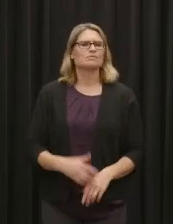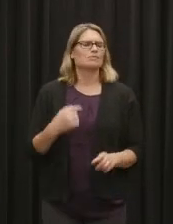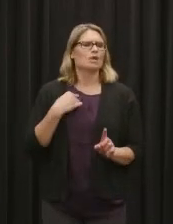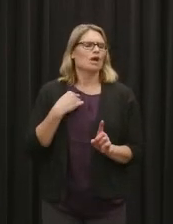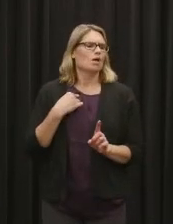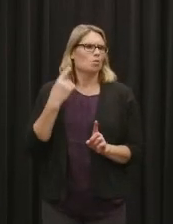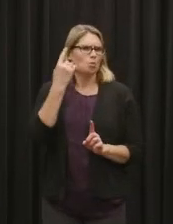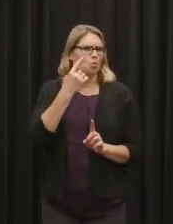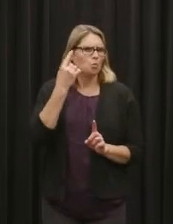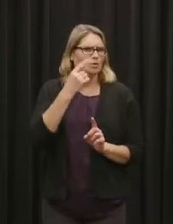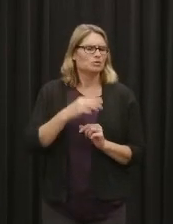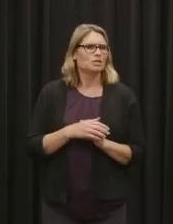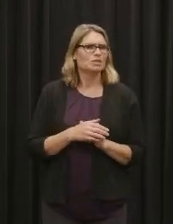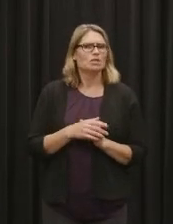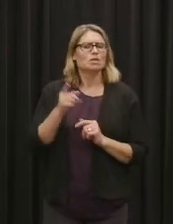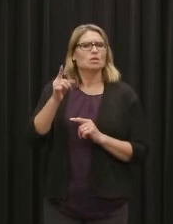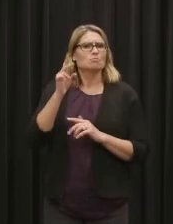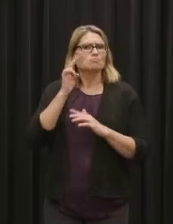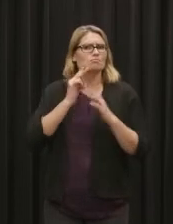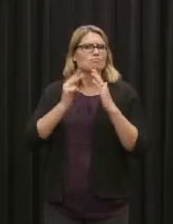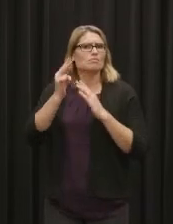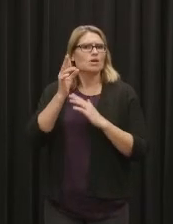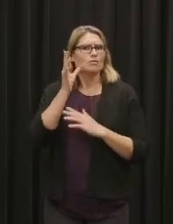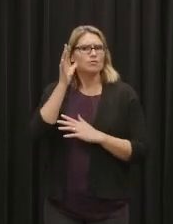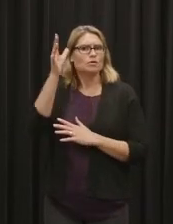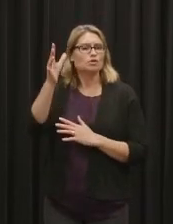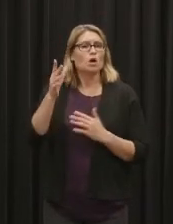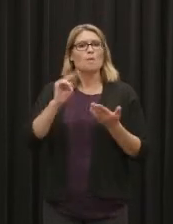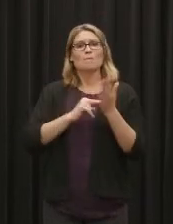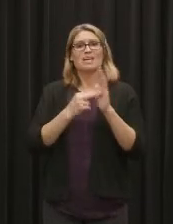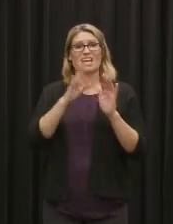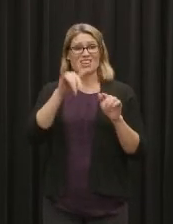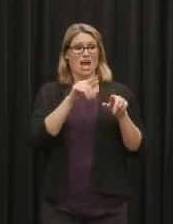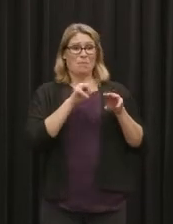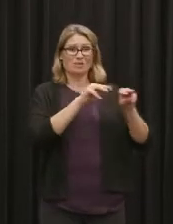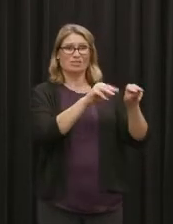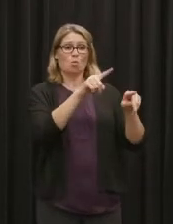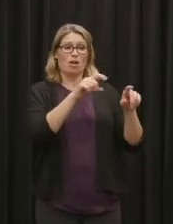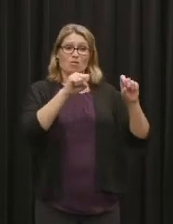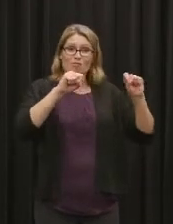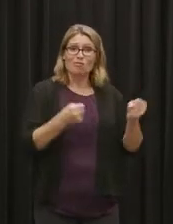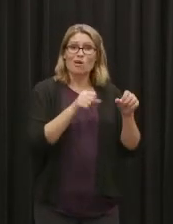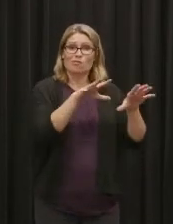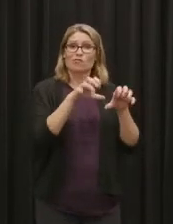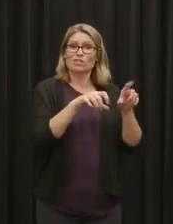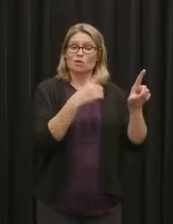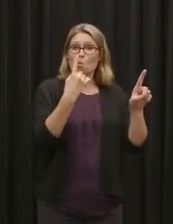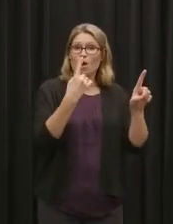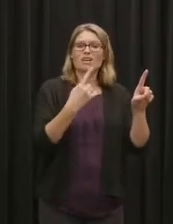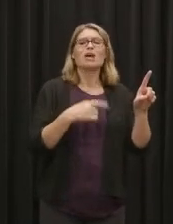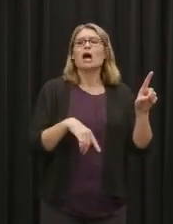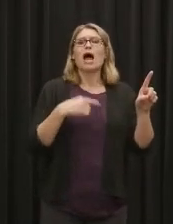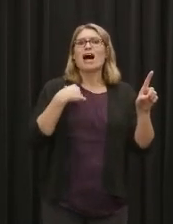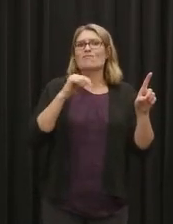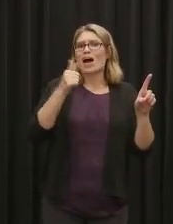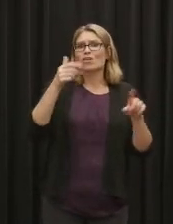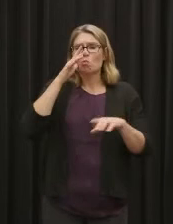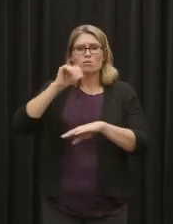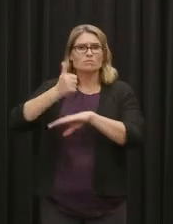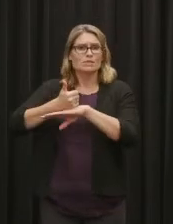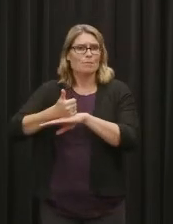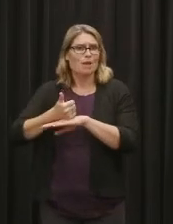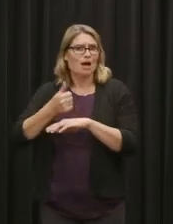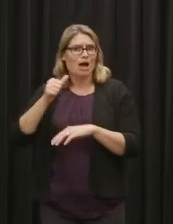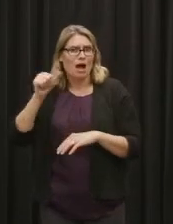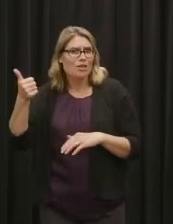Wondering if you're looking ahead as trying to secure more freezers then, or if you're looking ahead thinking we're hoping that